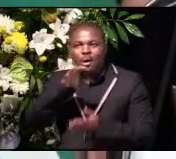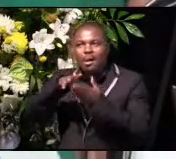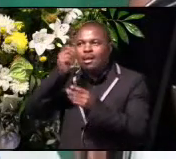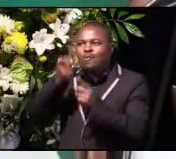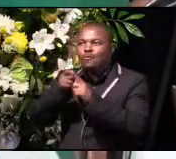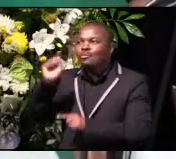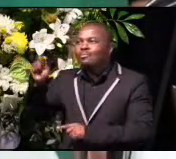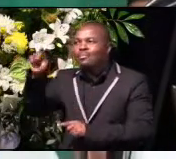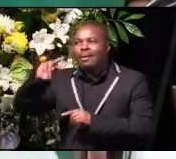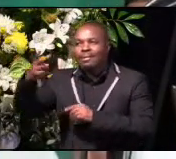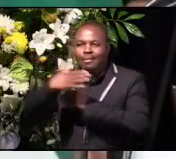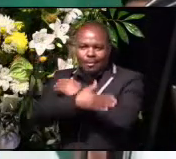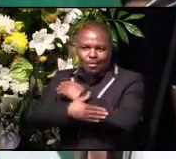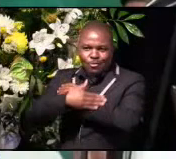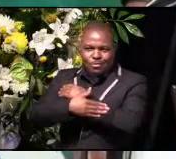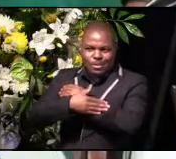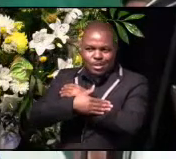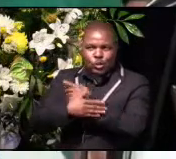not to do